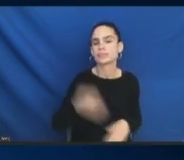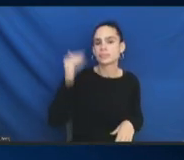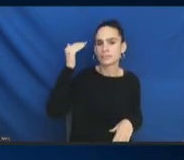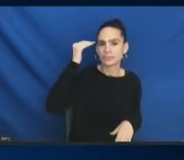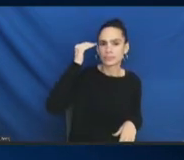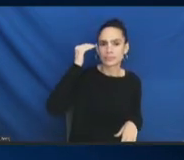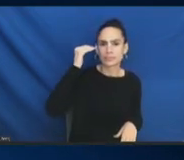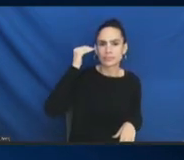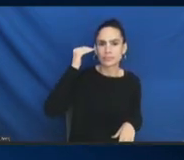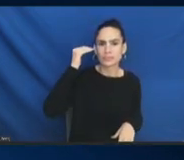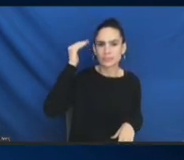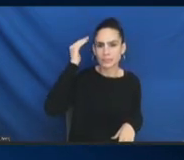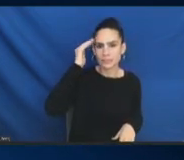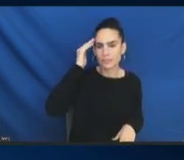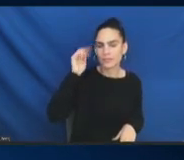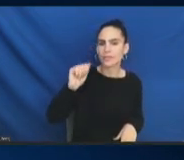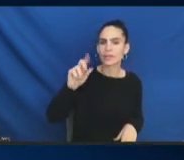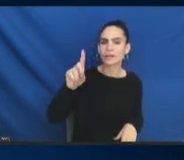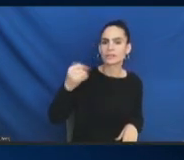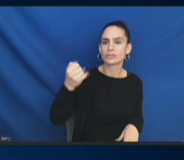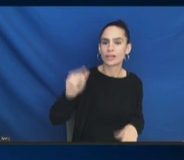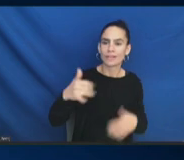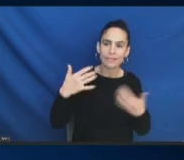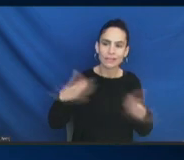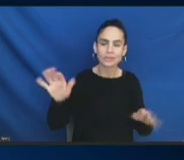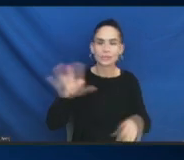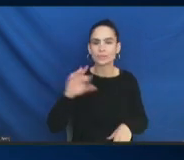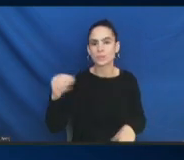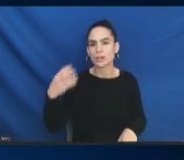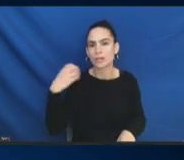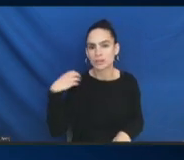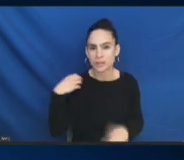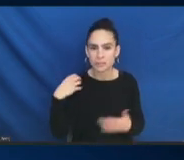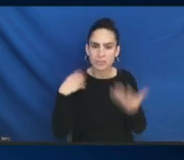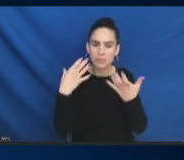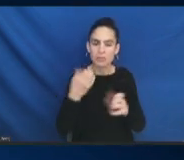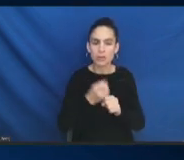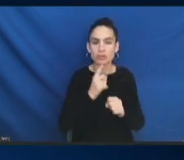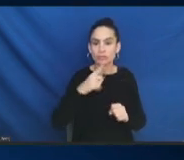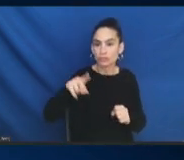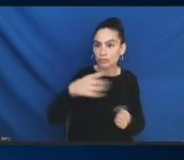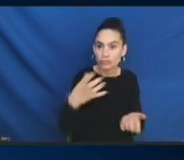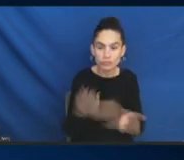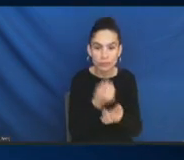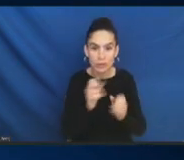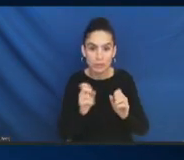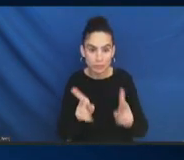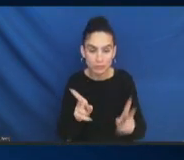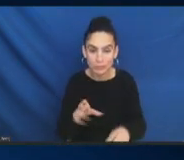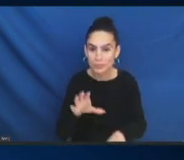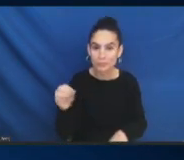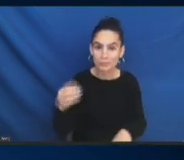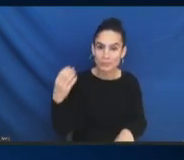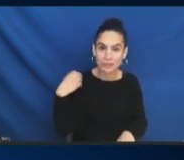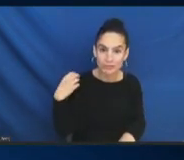there's going to be a lot in each of these. So, I know you can go back and forth in these, but I just want to put one. All right. Are we good here?